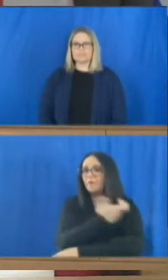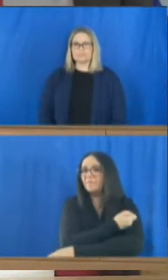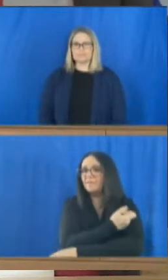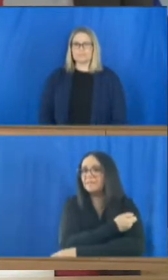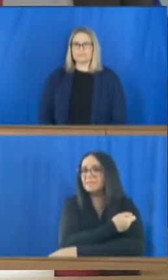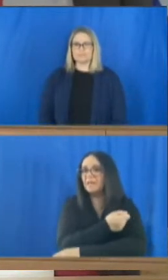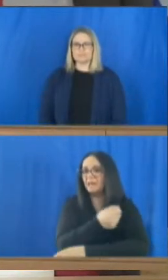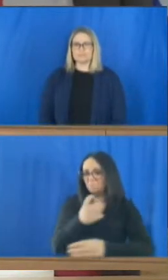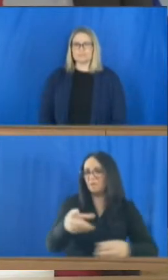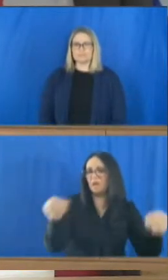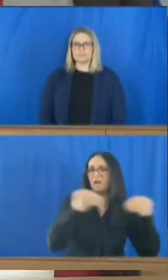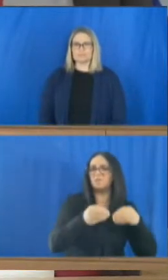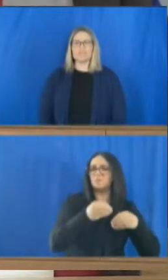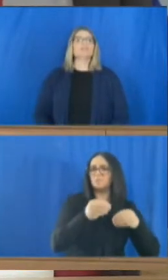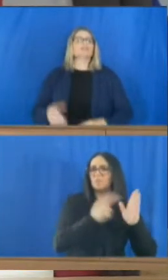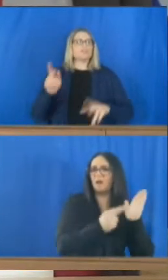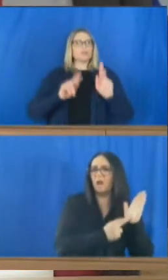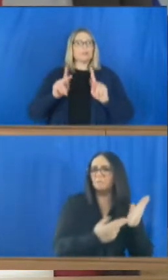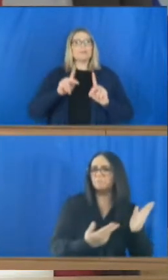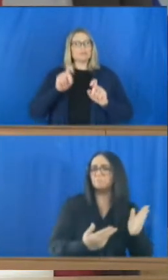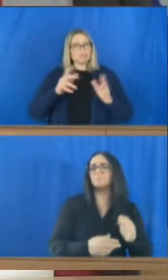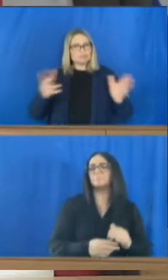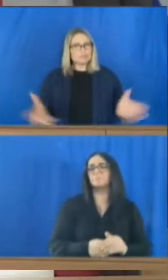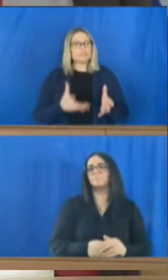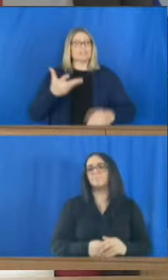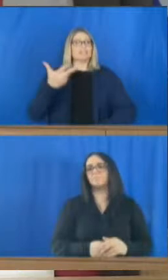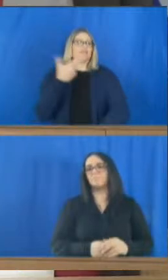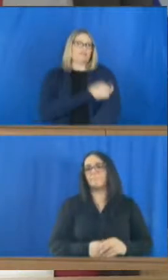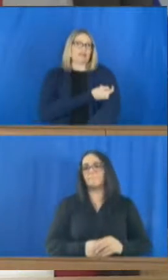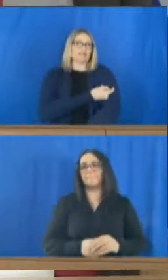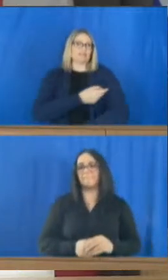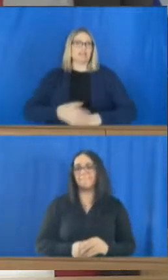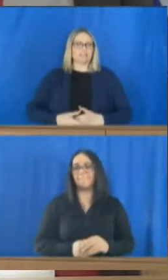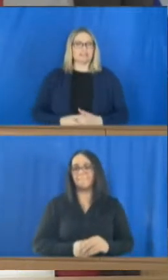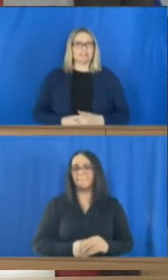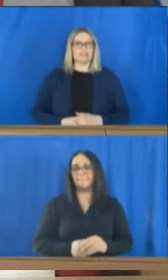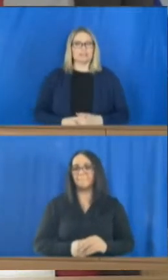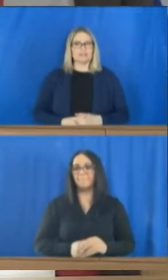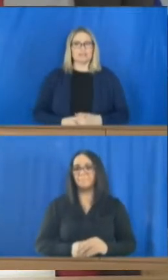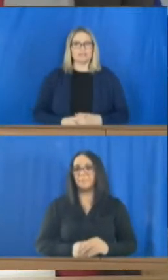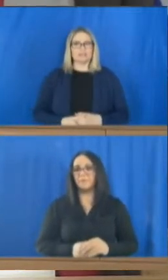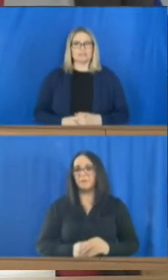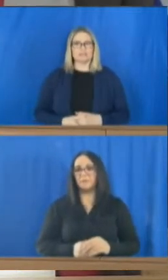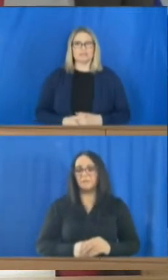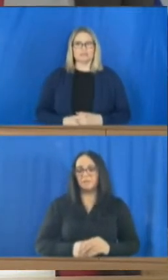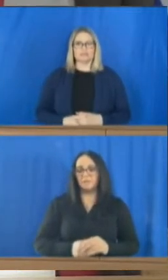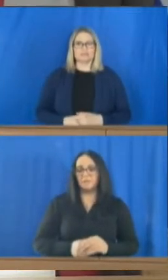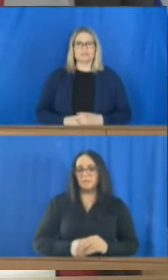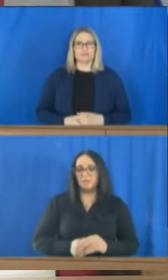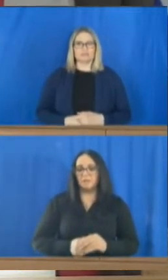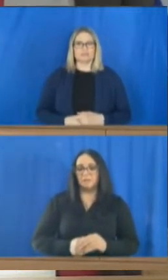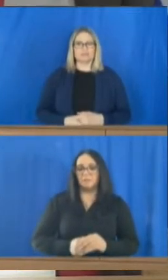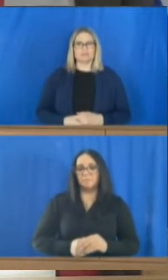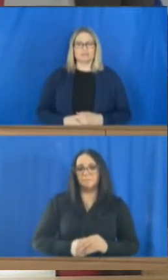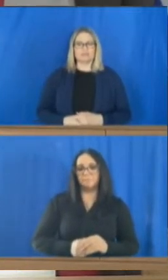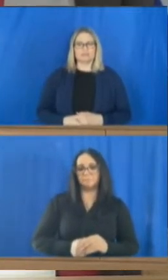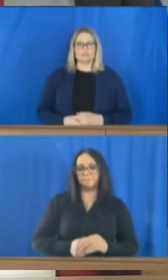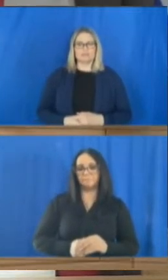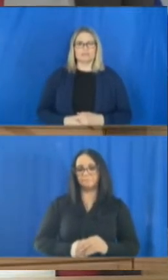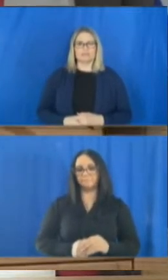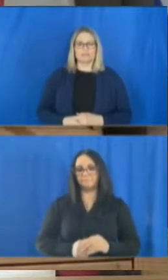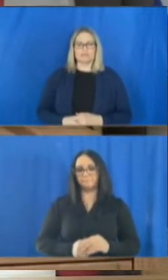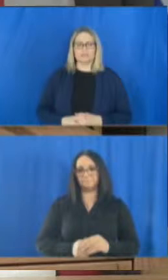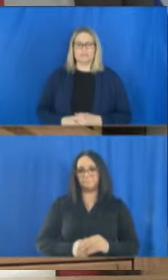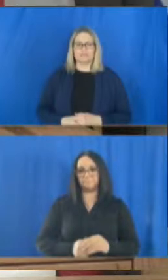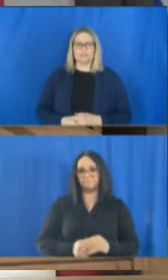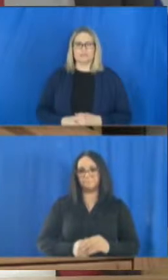and those that are vaccinated to participate, you know, whether it be restaurants, whether it be sporting events, whether it be, you know, activities that otherwise weren't